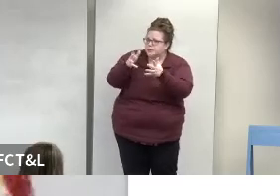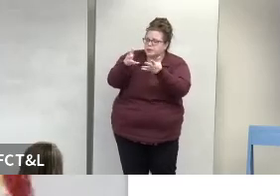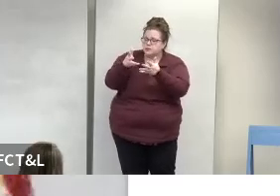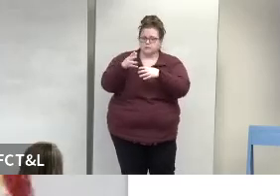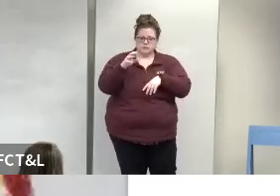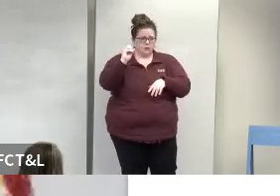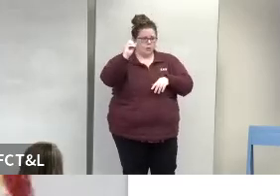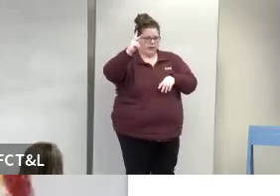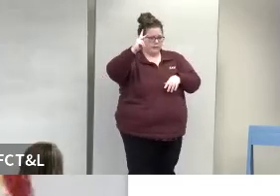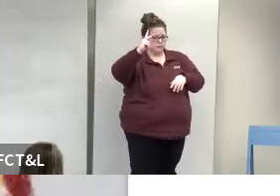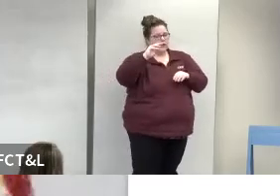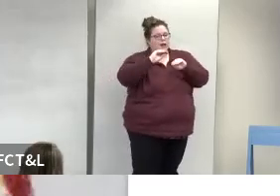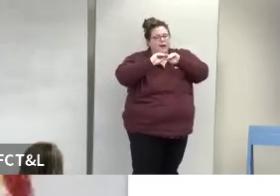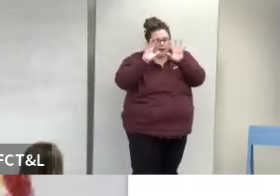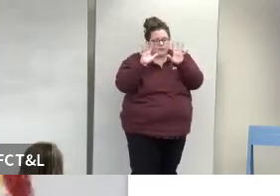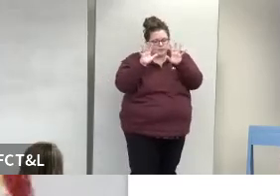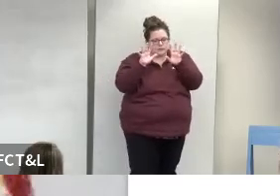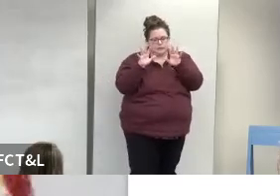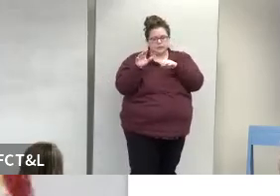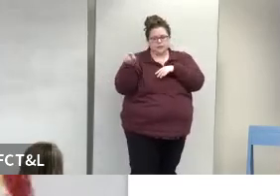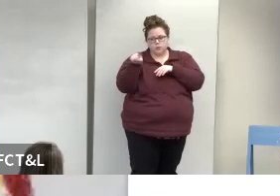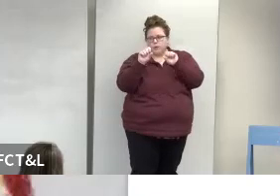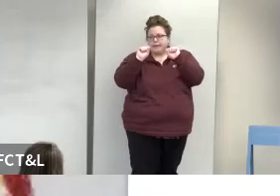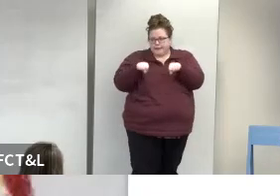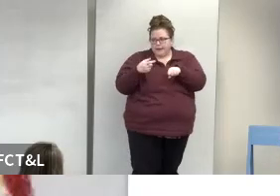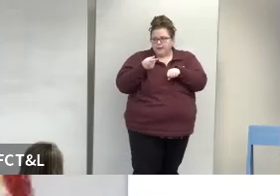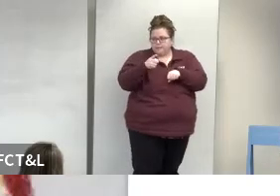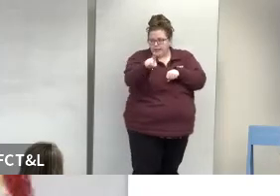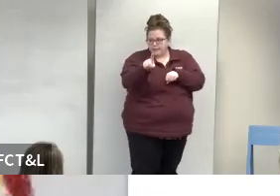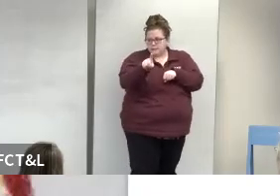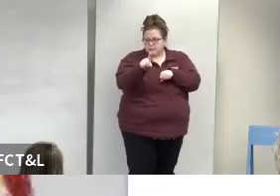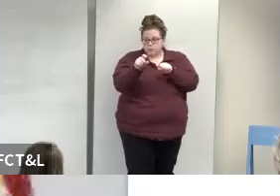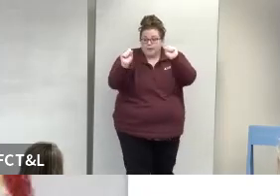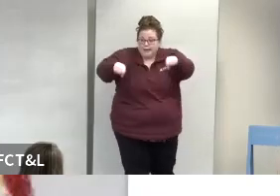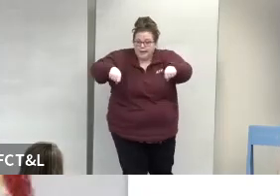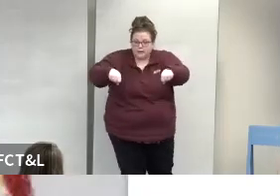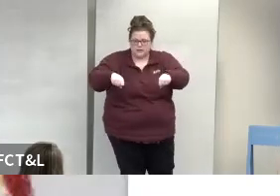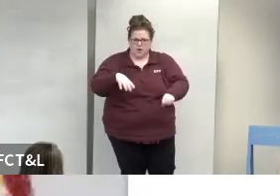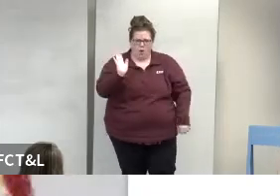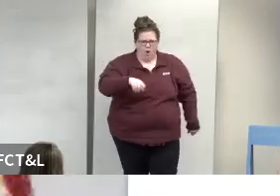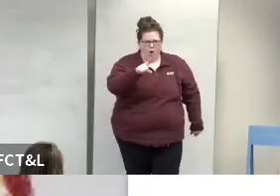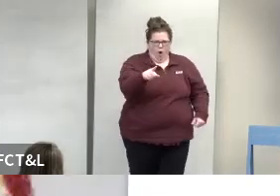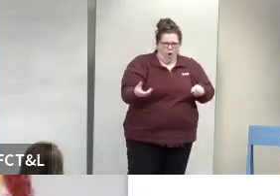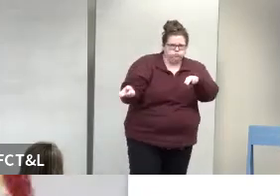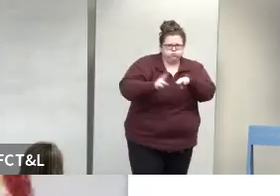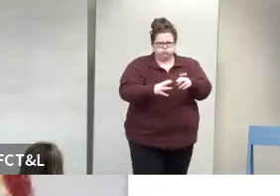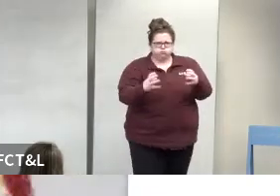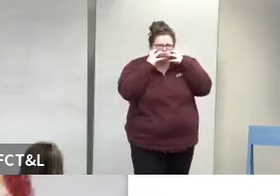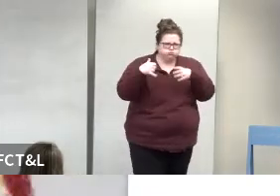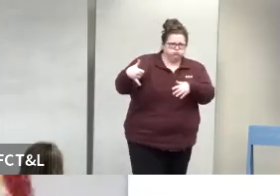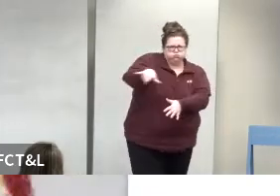sick or something? Has something happened? So they're checking on you. Now, obviously, you can insult someone, and we